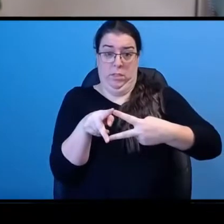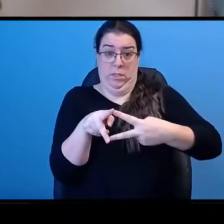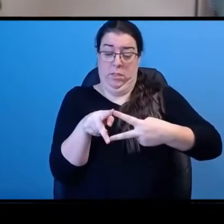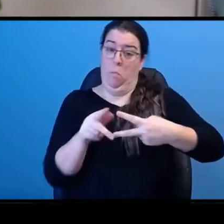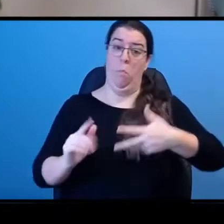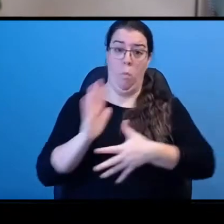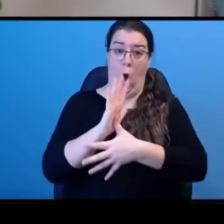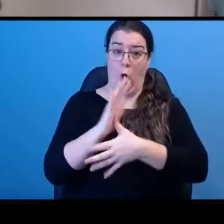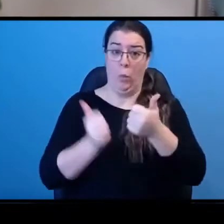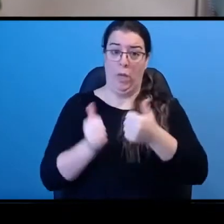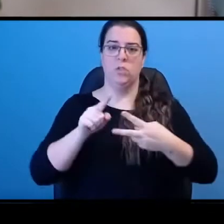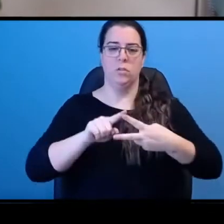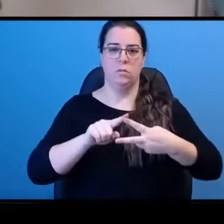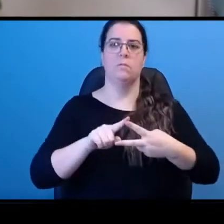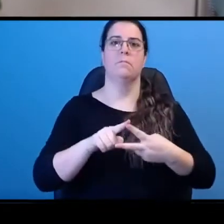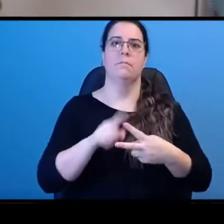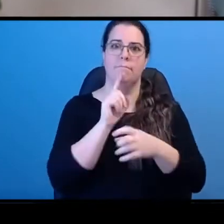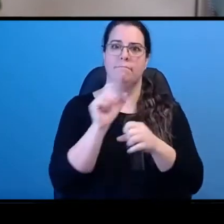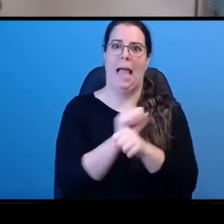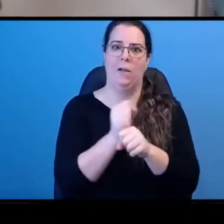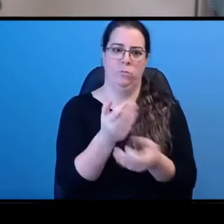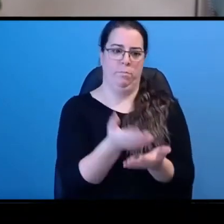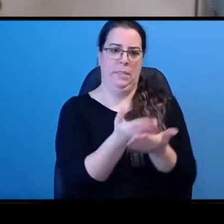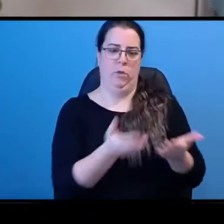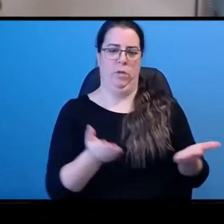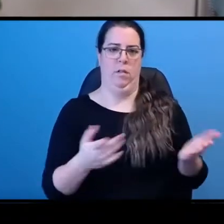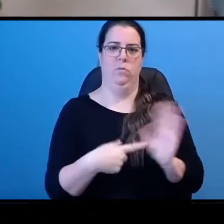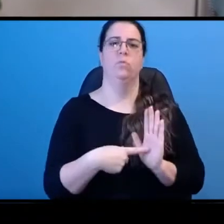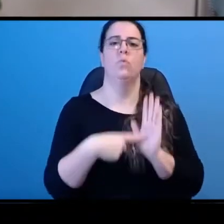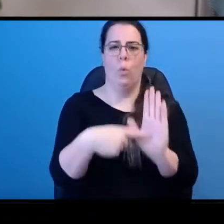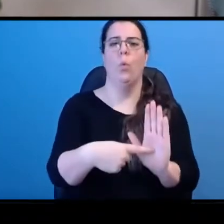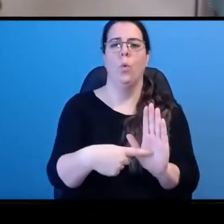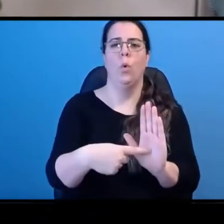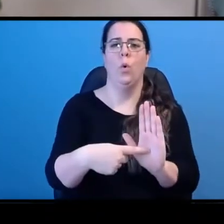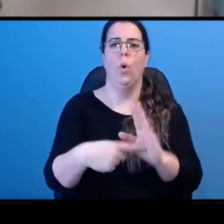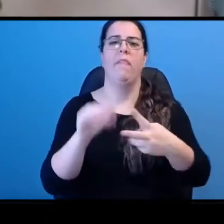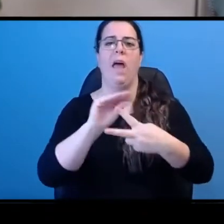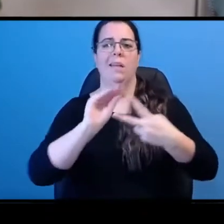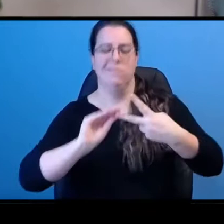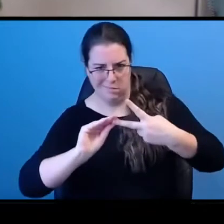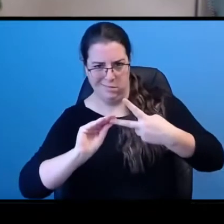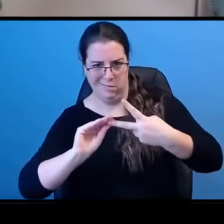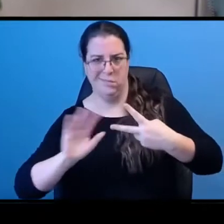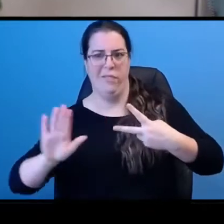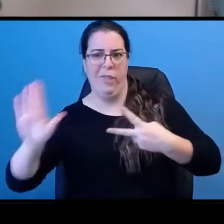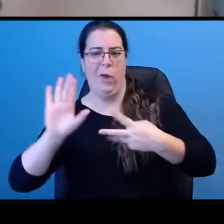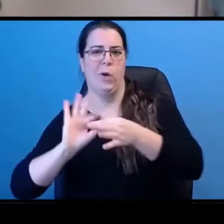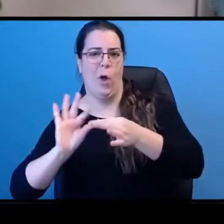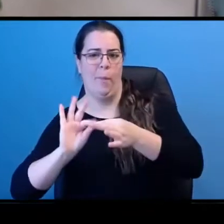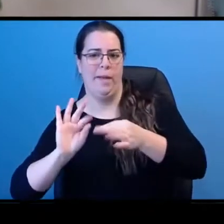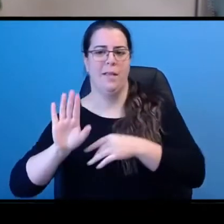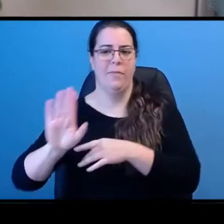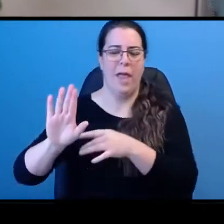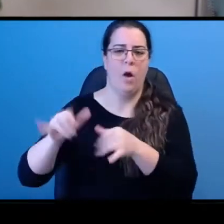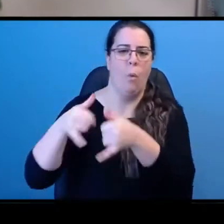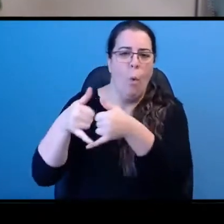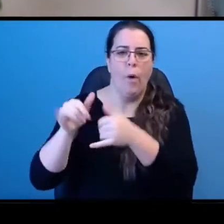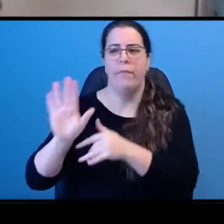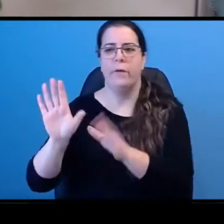support material that you think is going to be more helpful than knowing that you've received a certificate or an